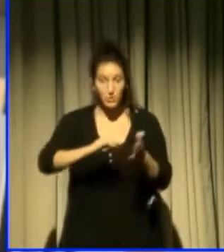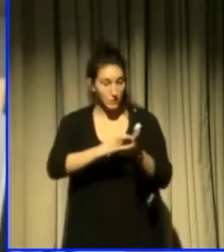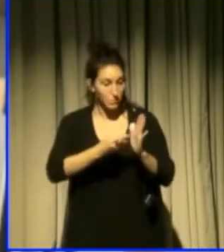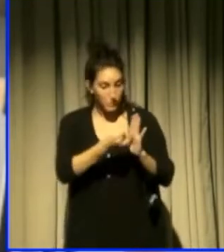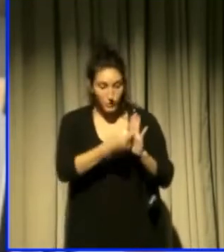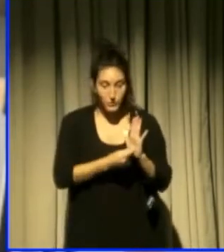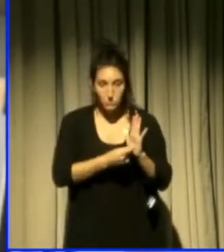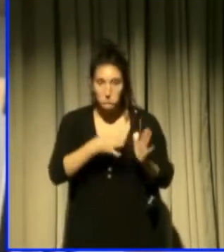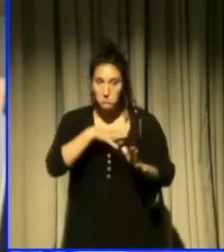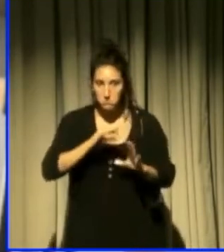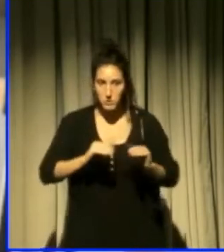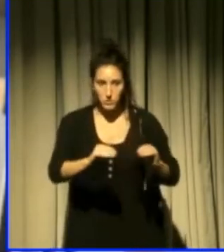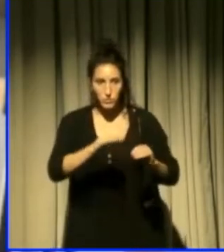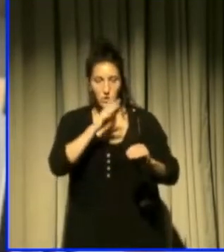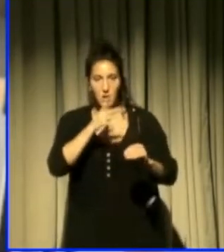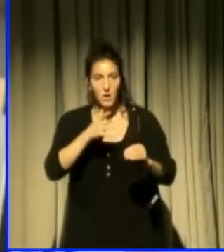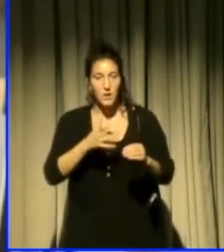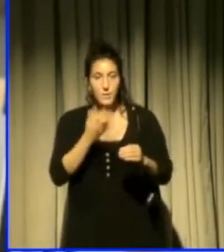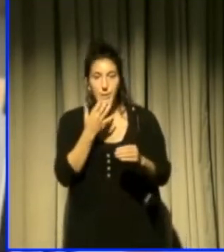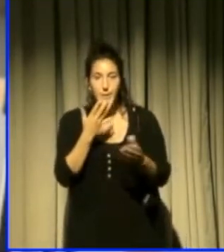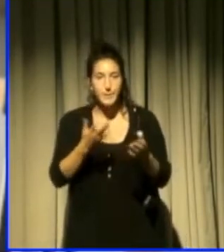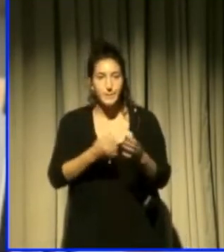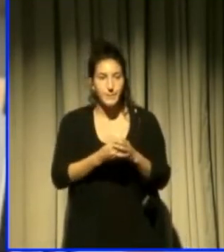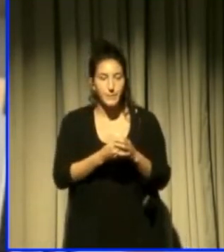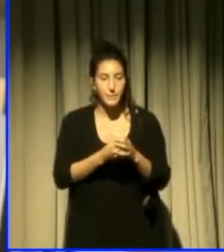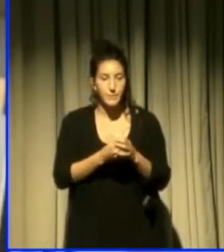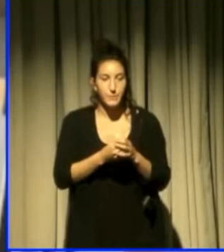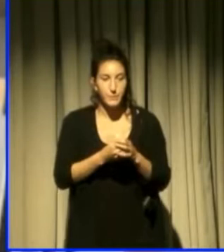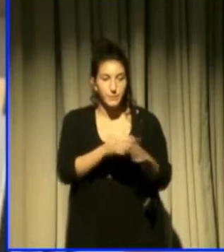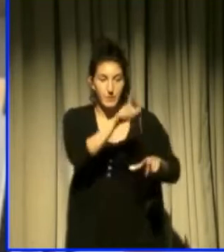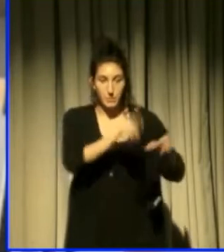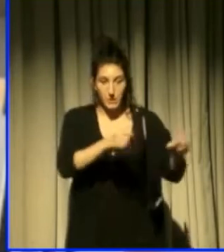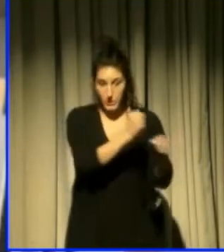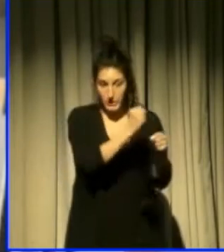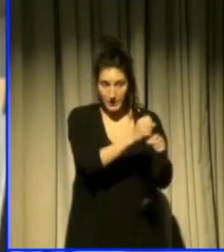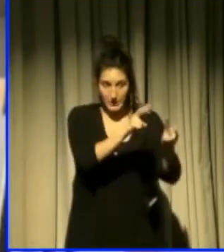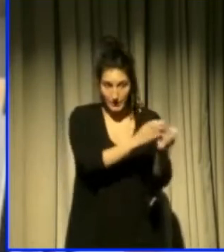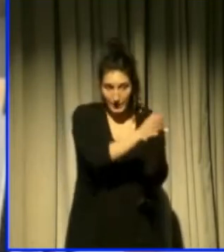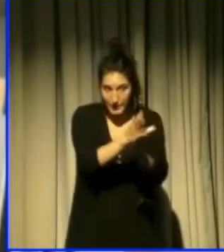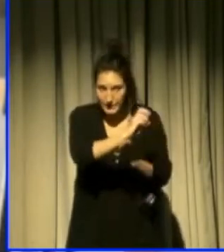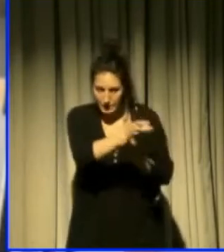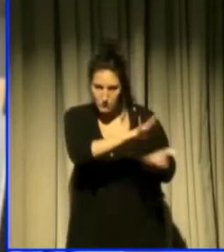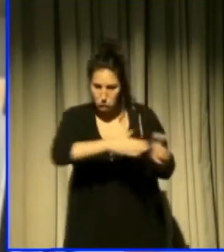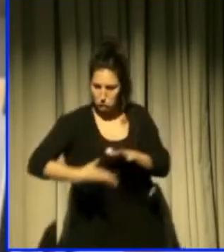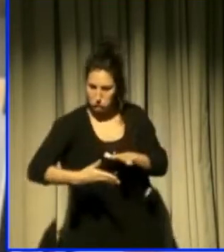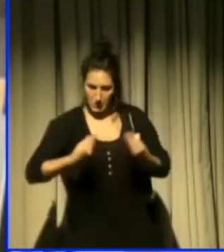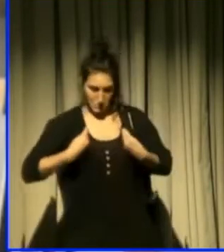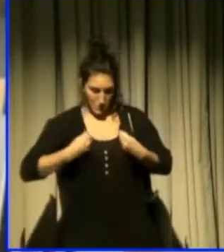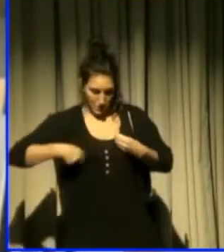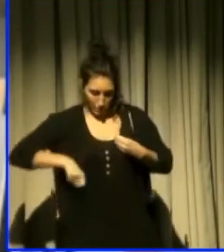trend watchers use and integrate those into your personal life or your professional life. So how to train